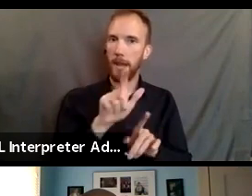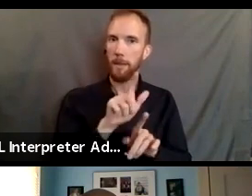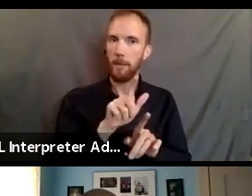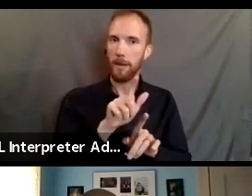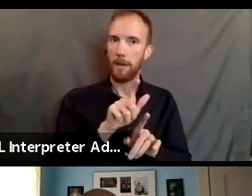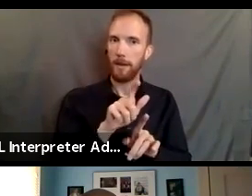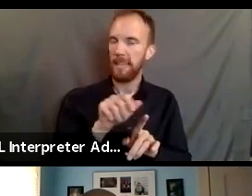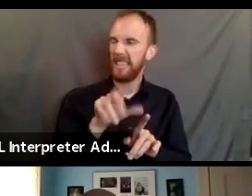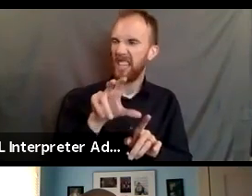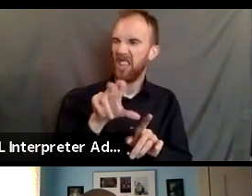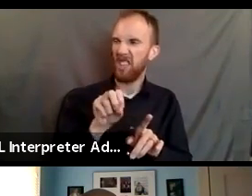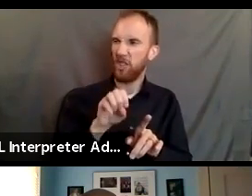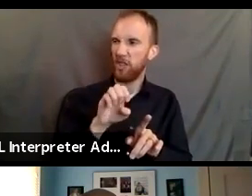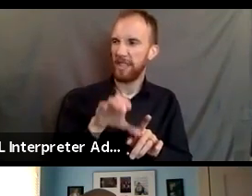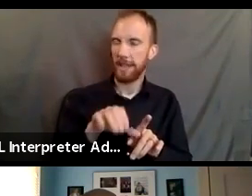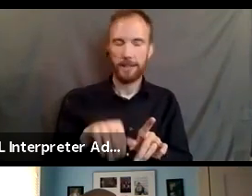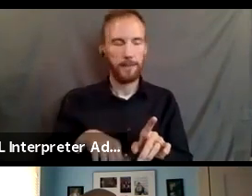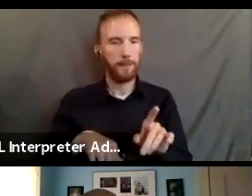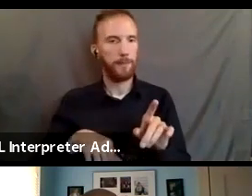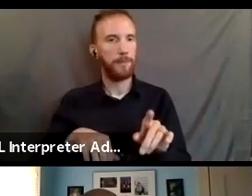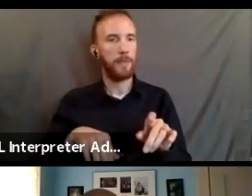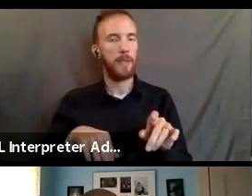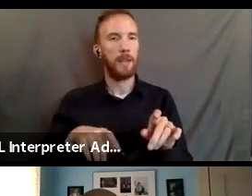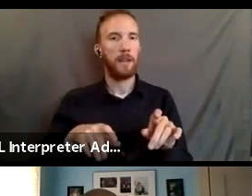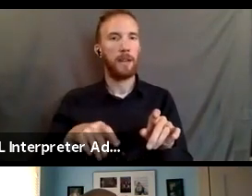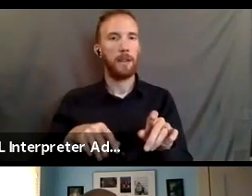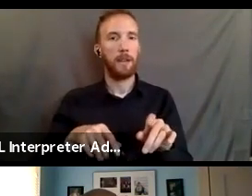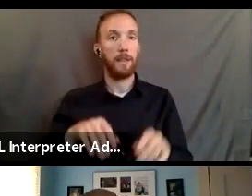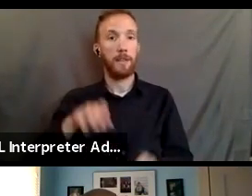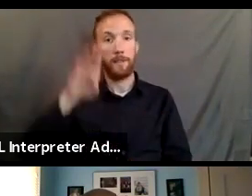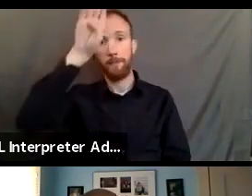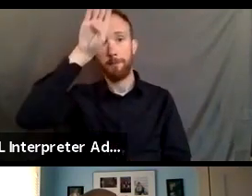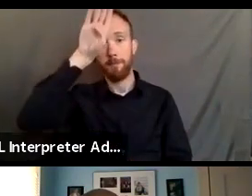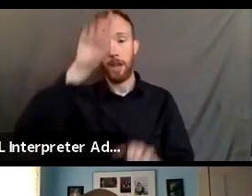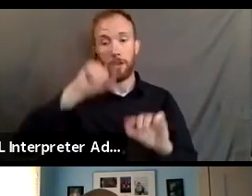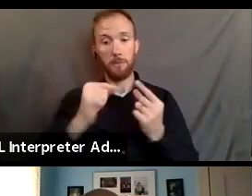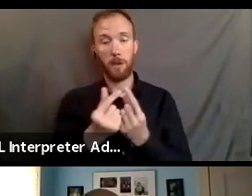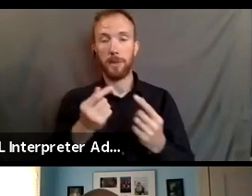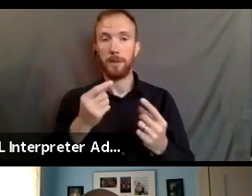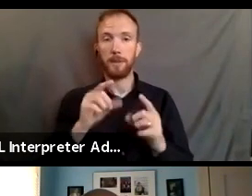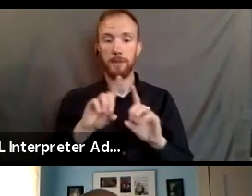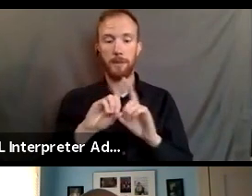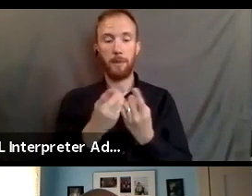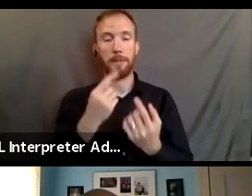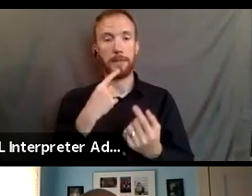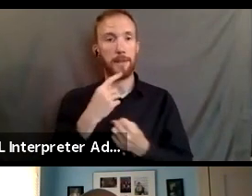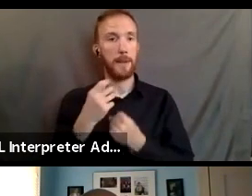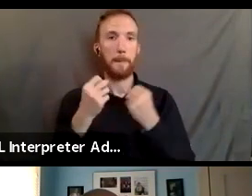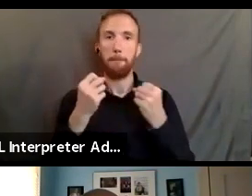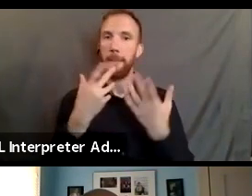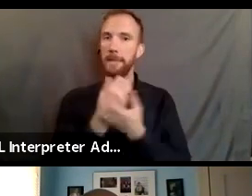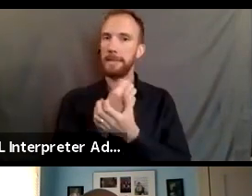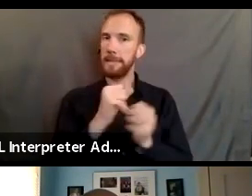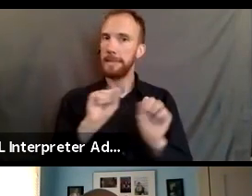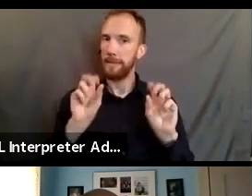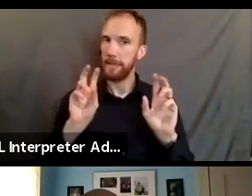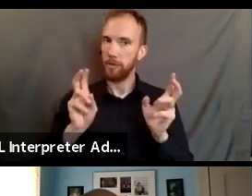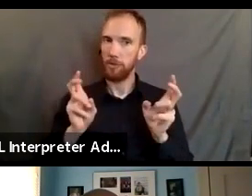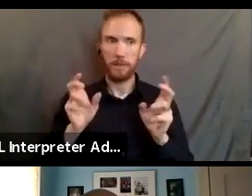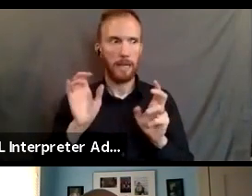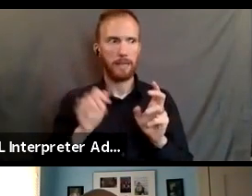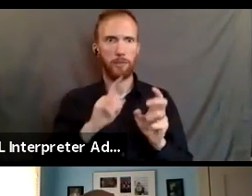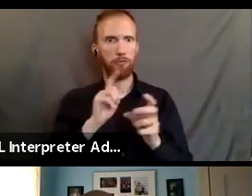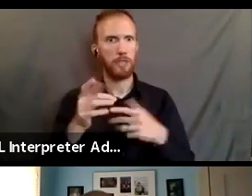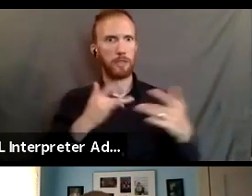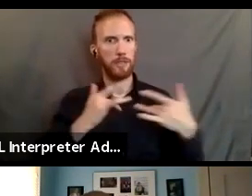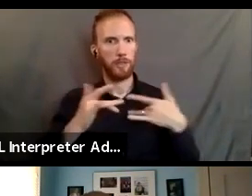has for many safety issues this is one main concern for me in terms of safety